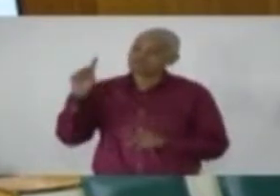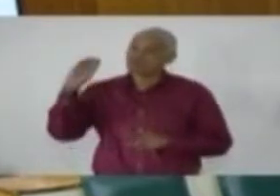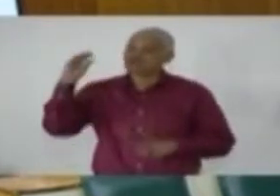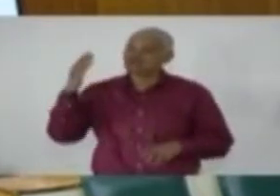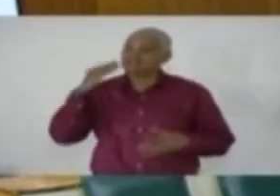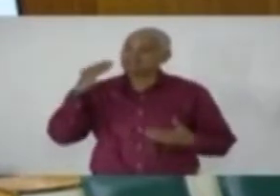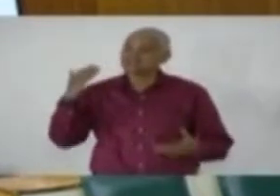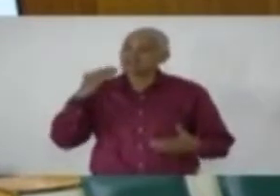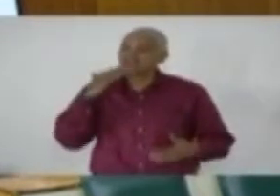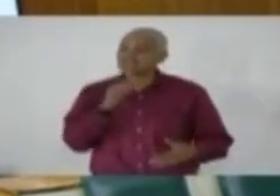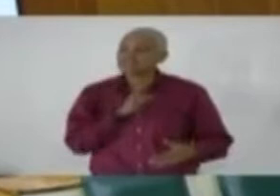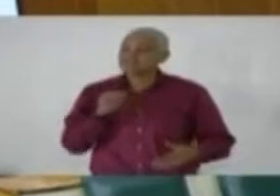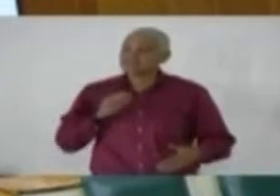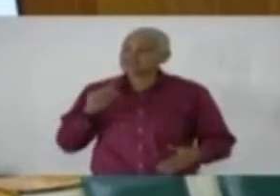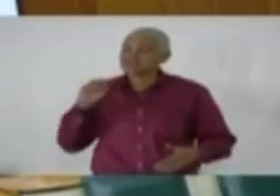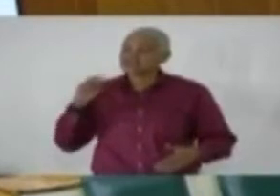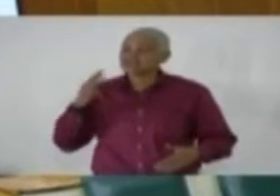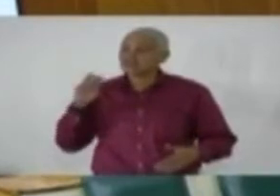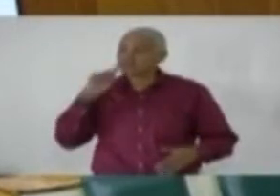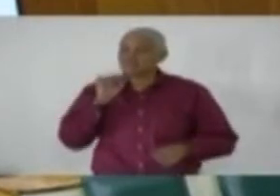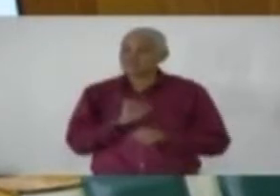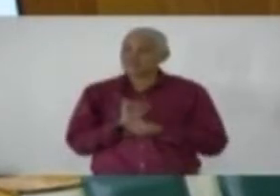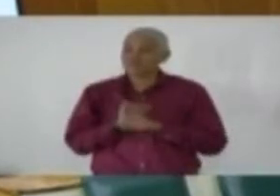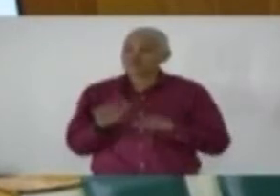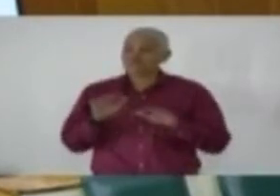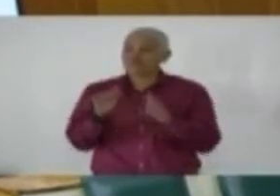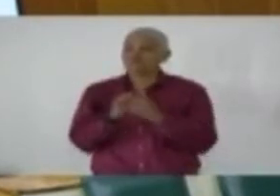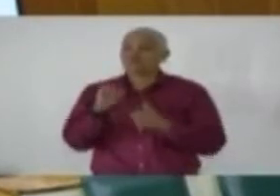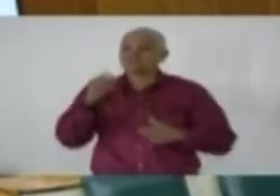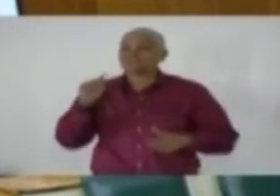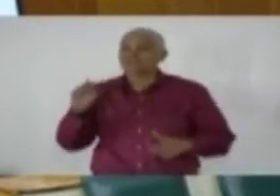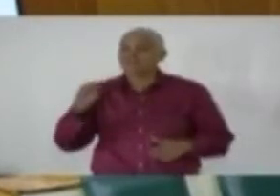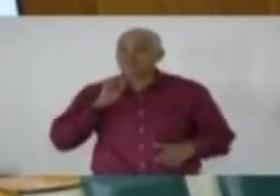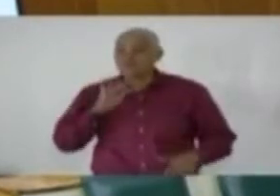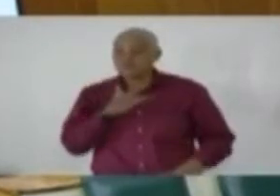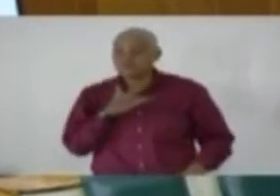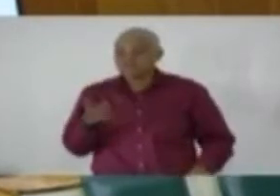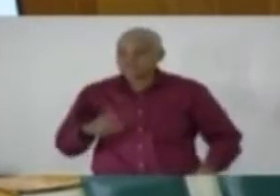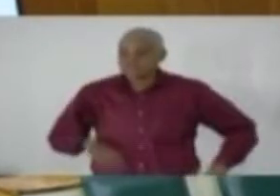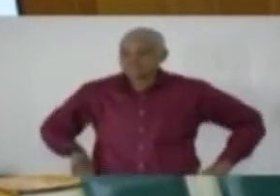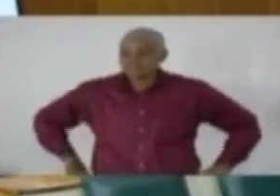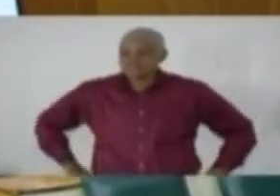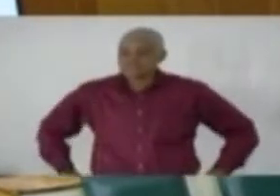you very much, Senator Don Webby, for the work that you've done with JAMPRO. We appreciate it.